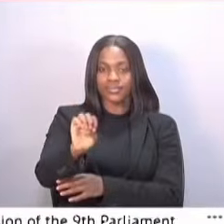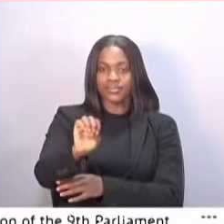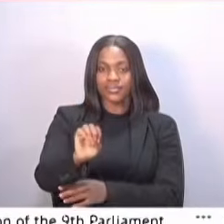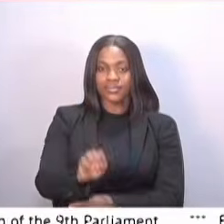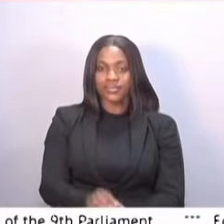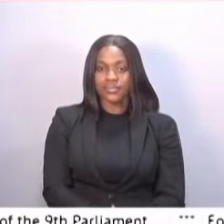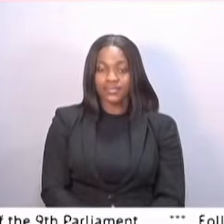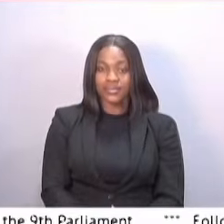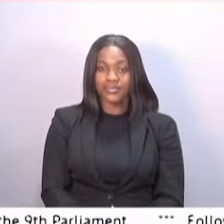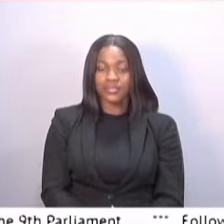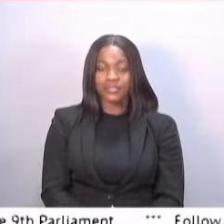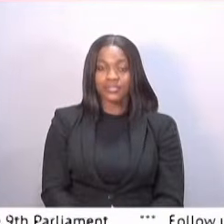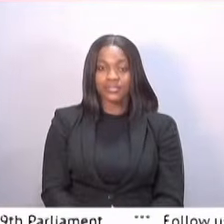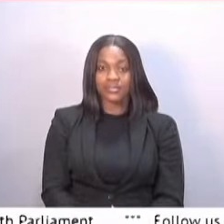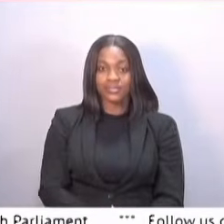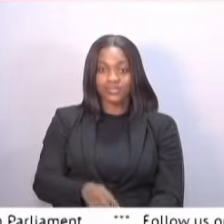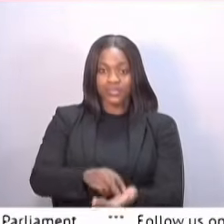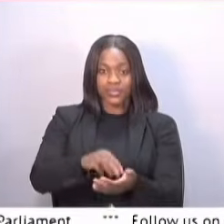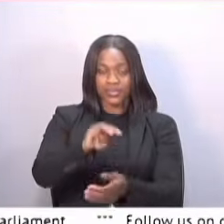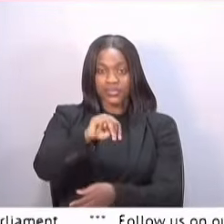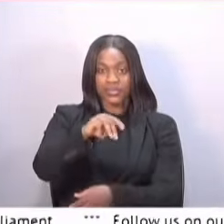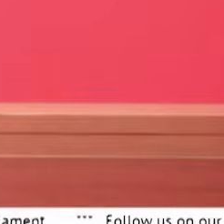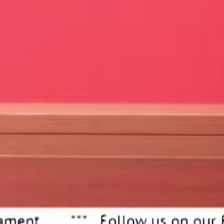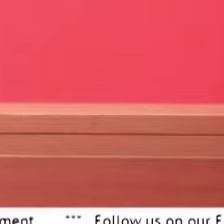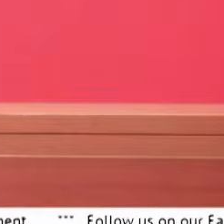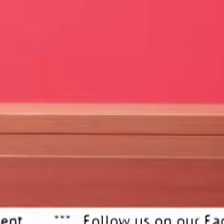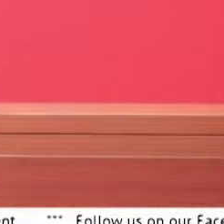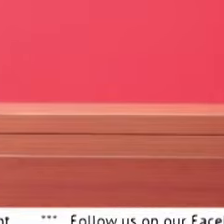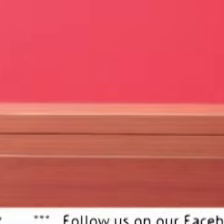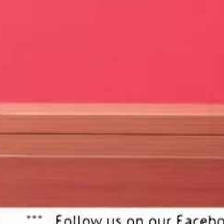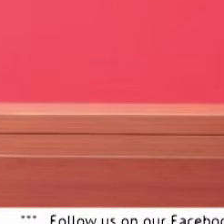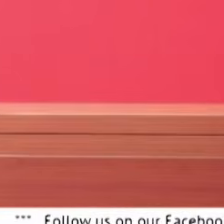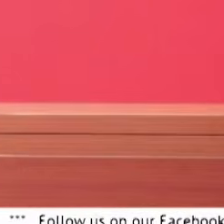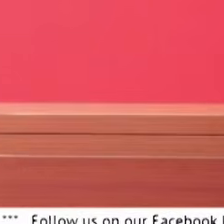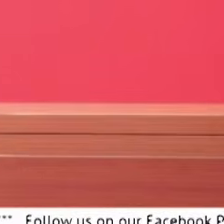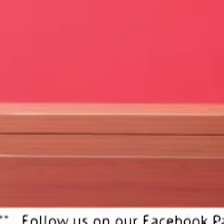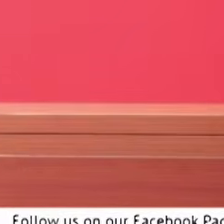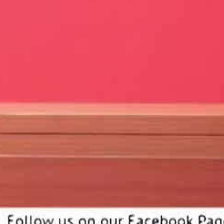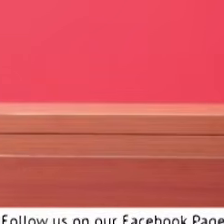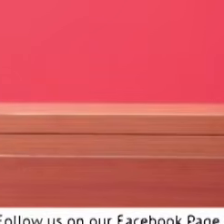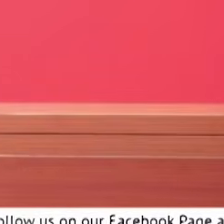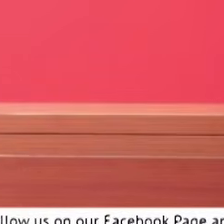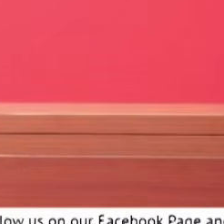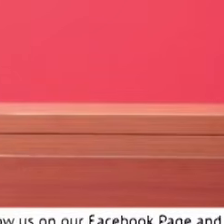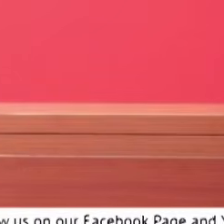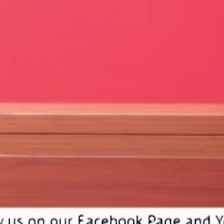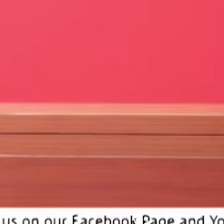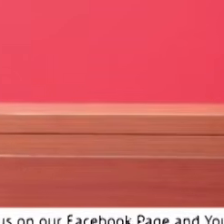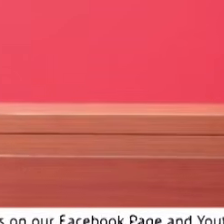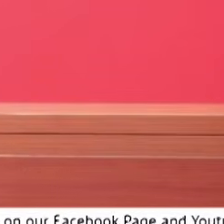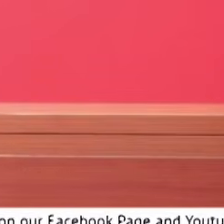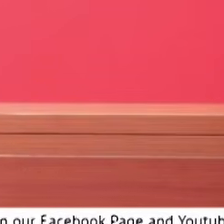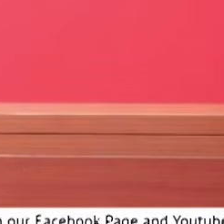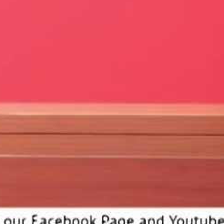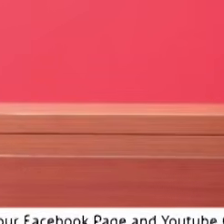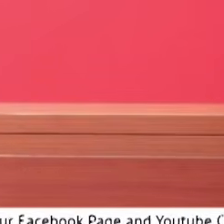7E, standing in the name of Honorable Sebastian Fred Day, Member of Parliament